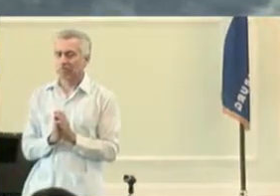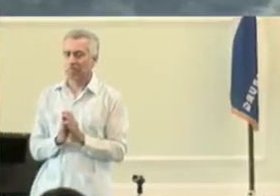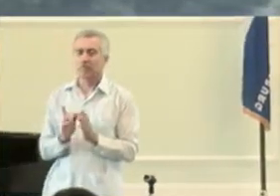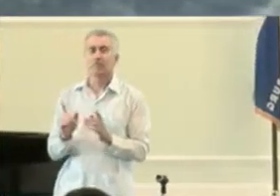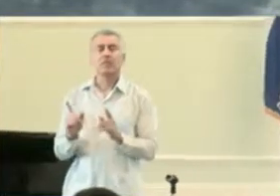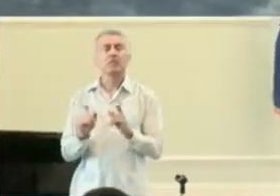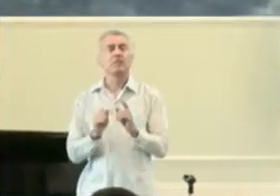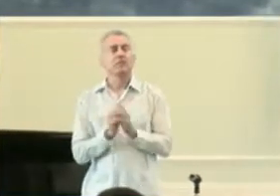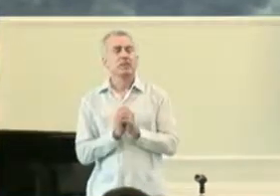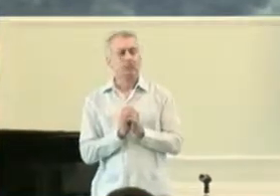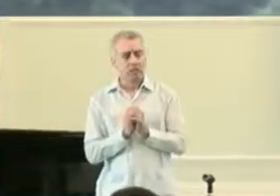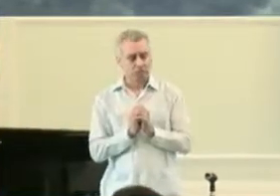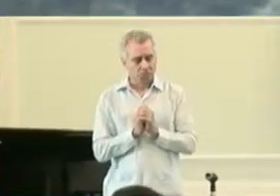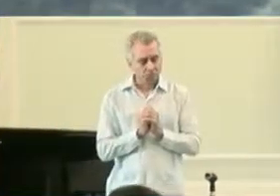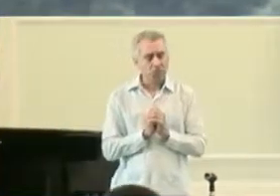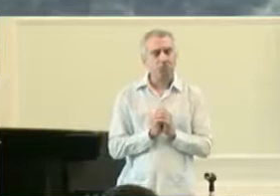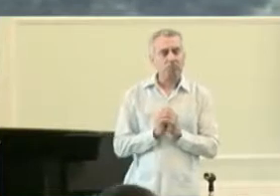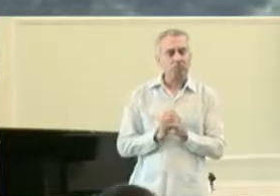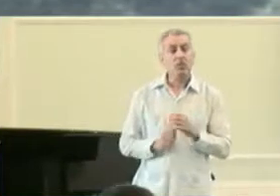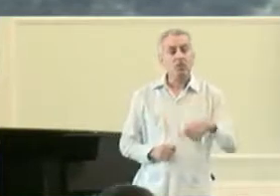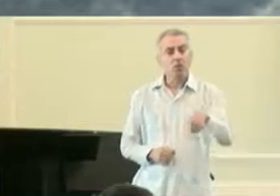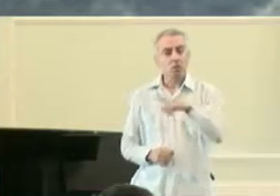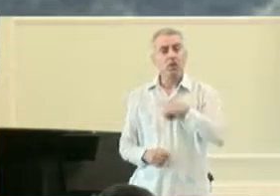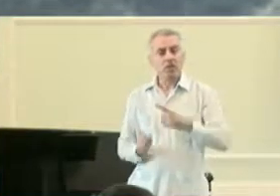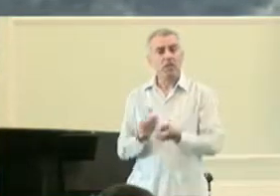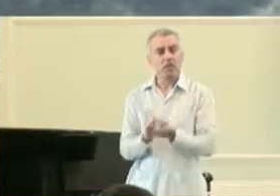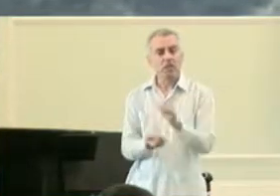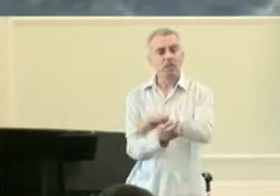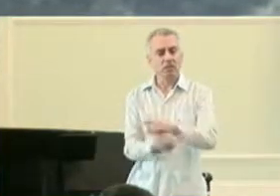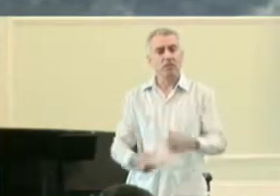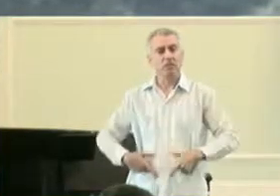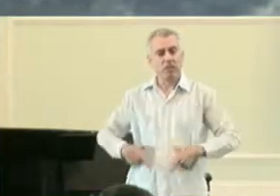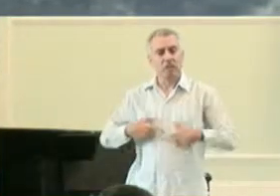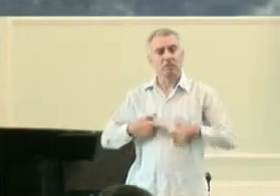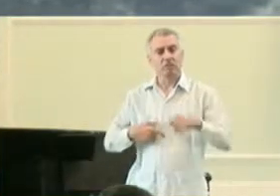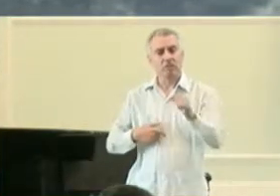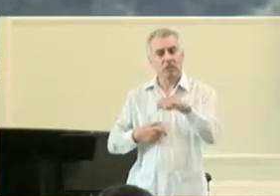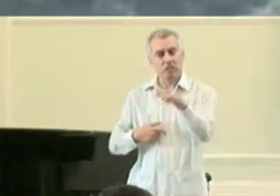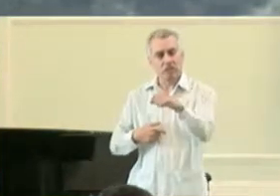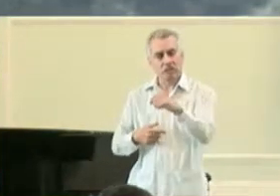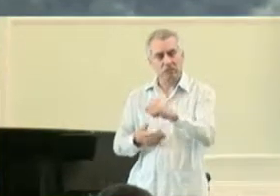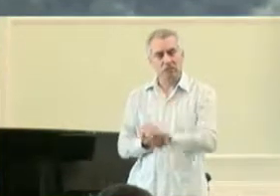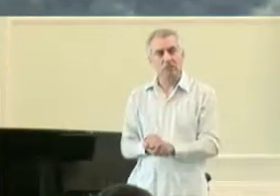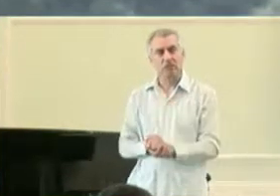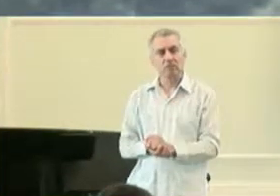is that we need changing in our life. And one of the ways that we change